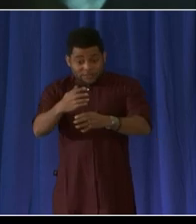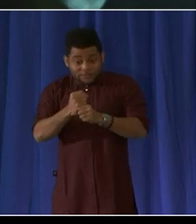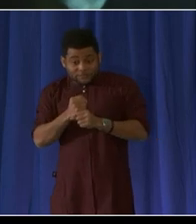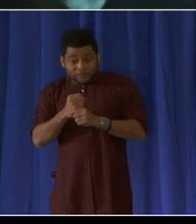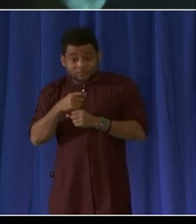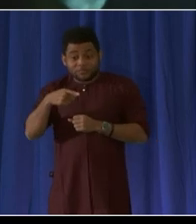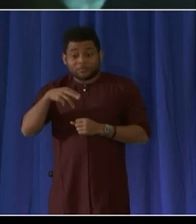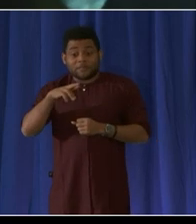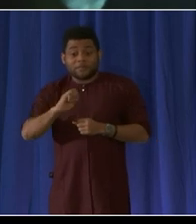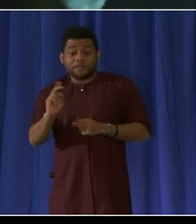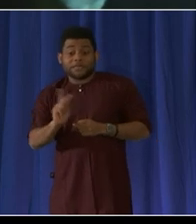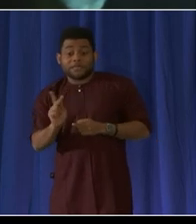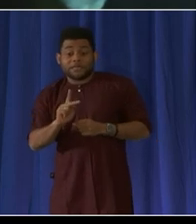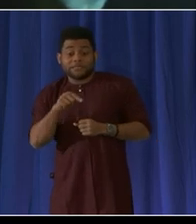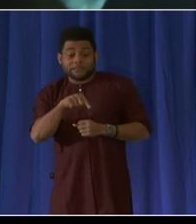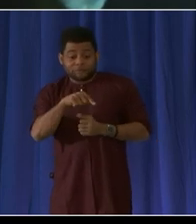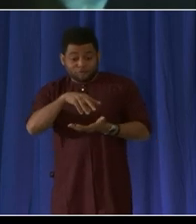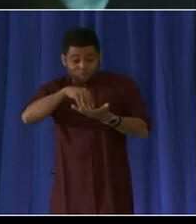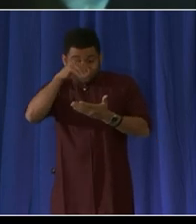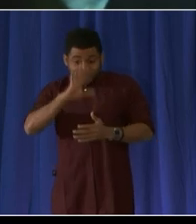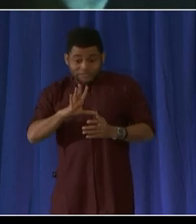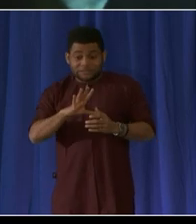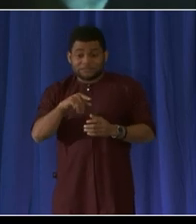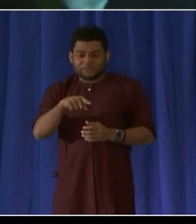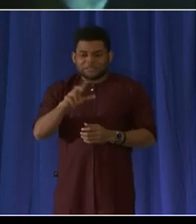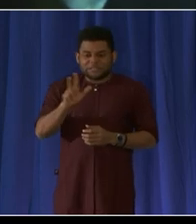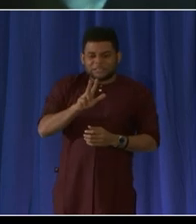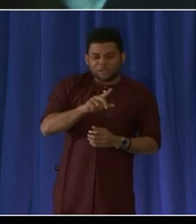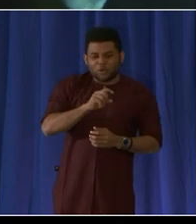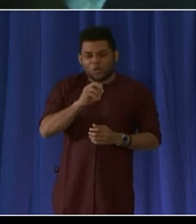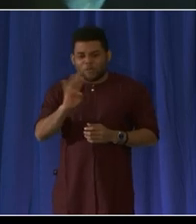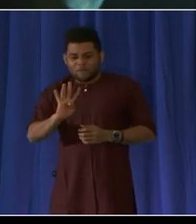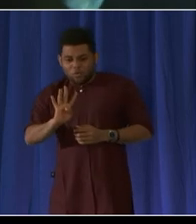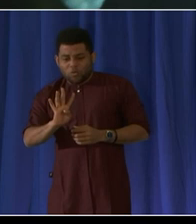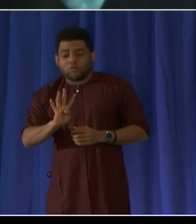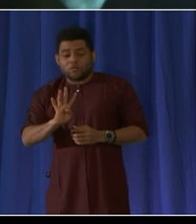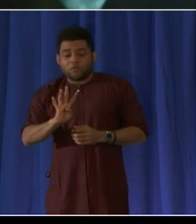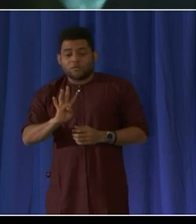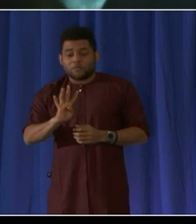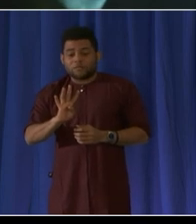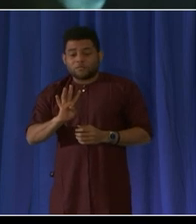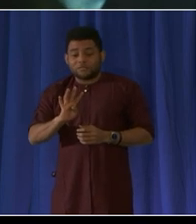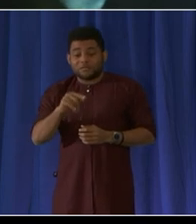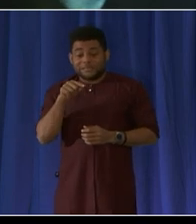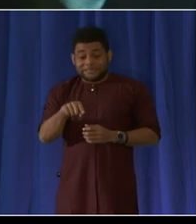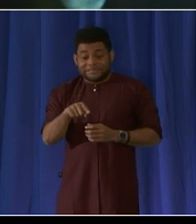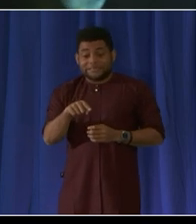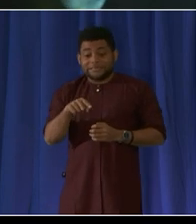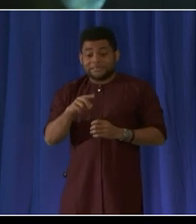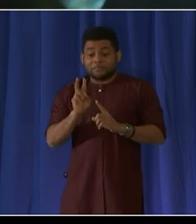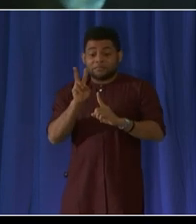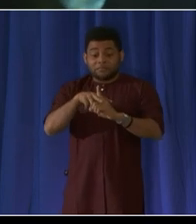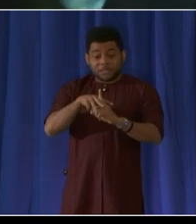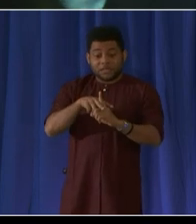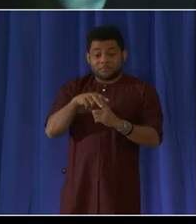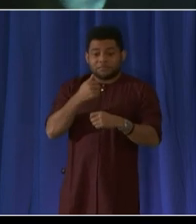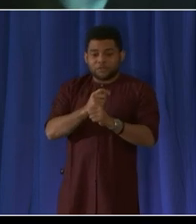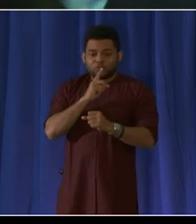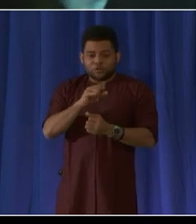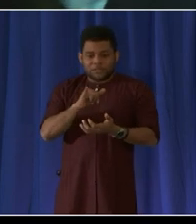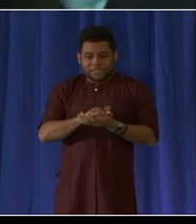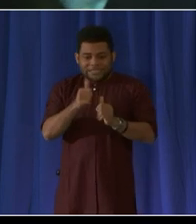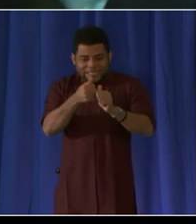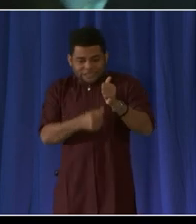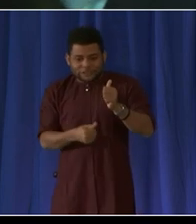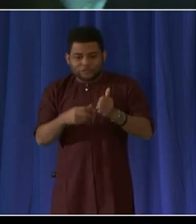and pre-K student, either pre-K3 or pre-K4. And this is a supply necessary to ensure